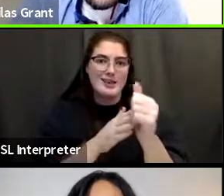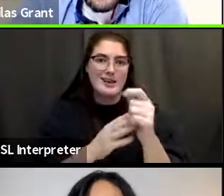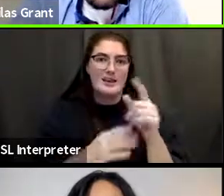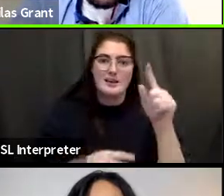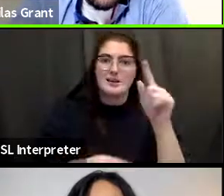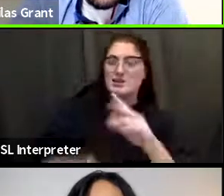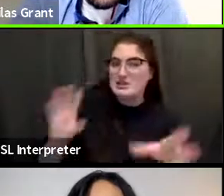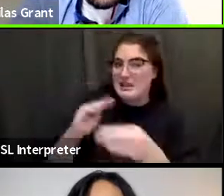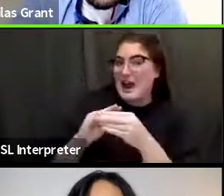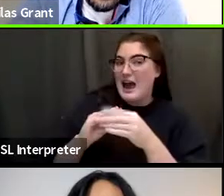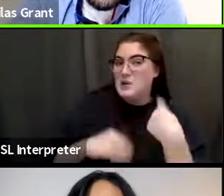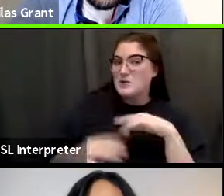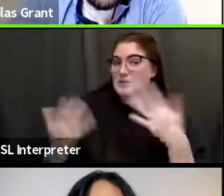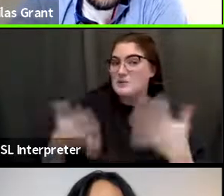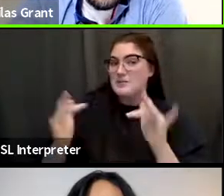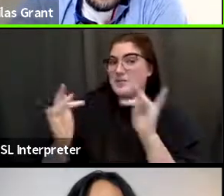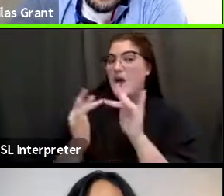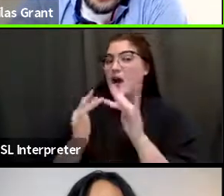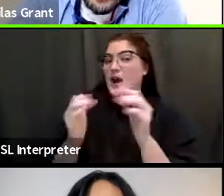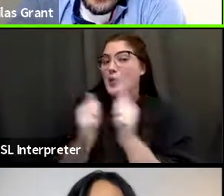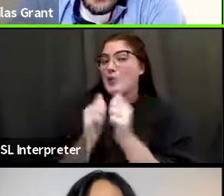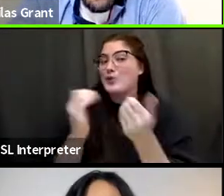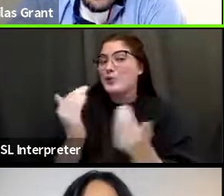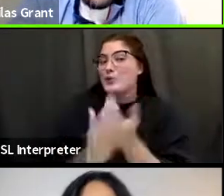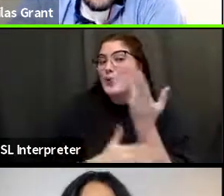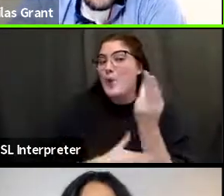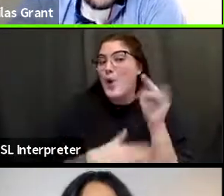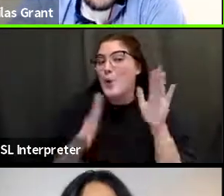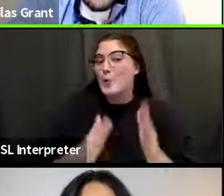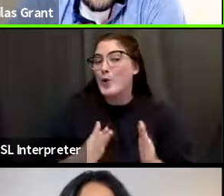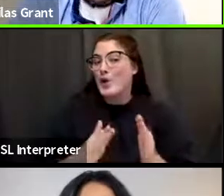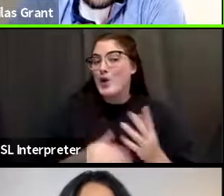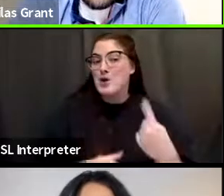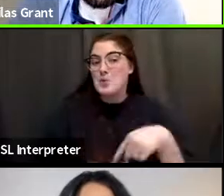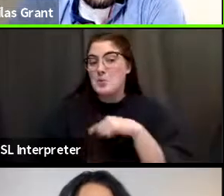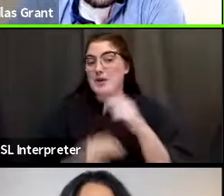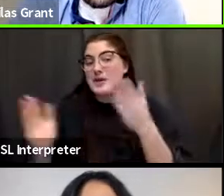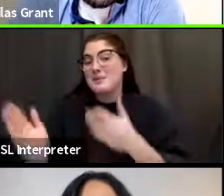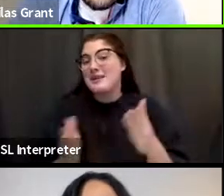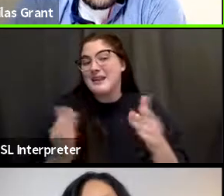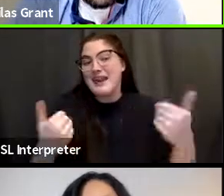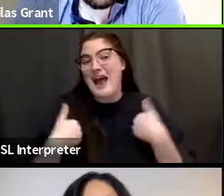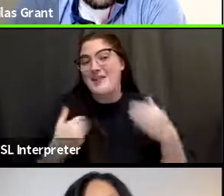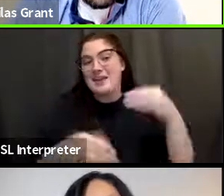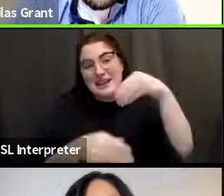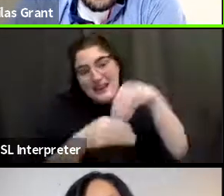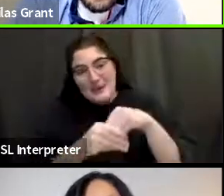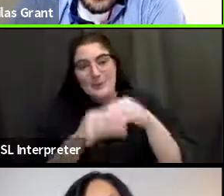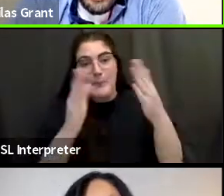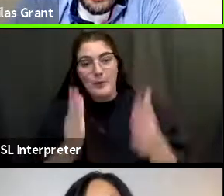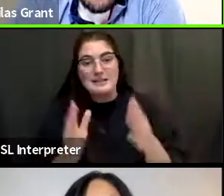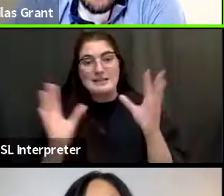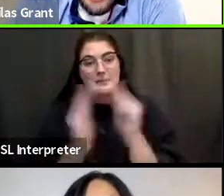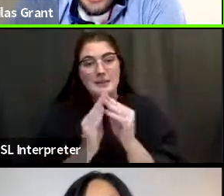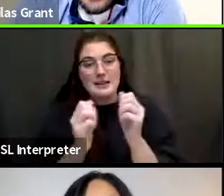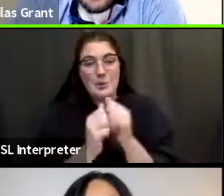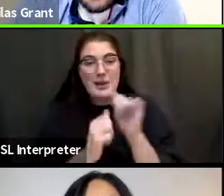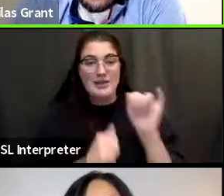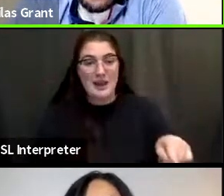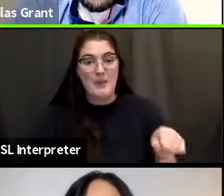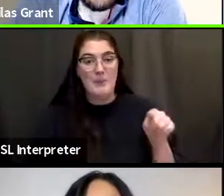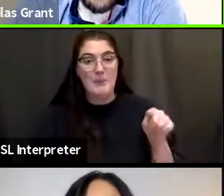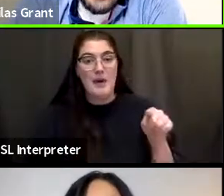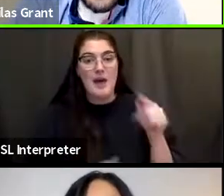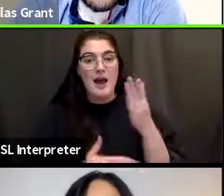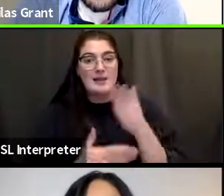in contact with the new owner and we plan to have an in-person meeting with him and